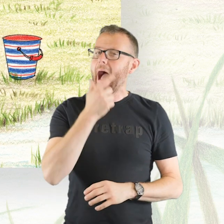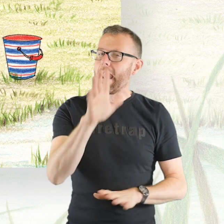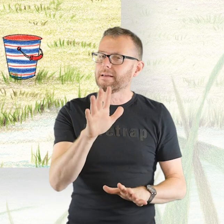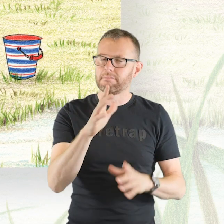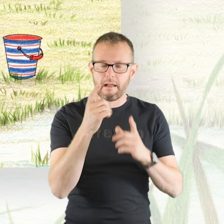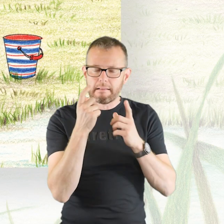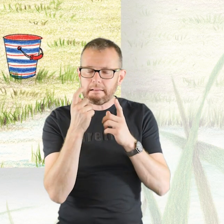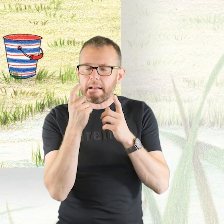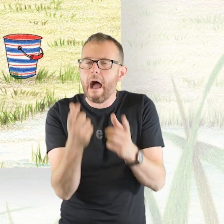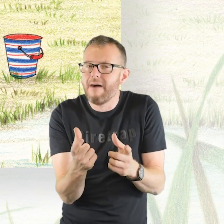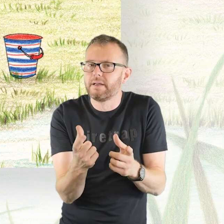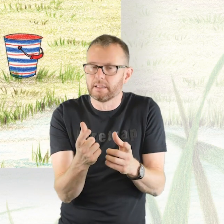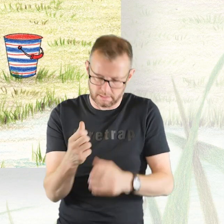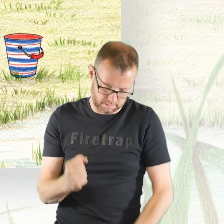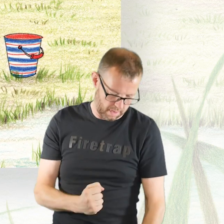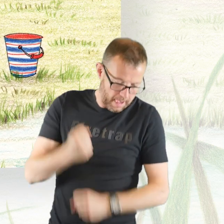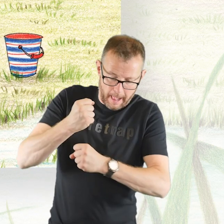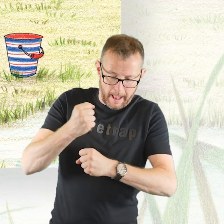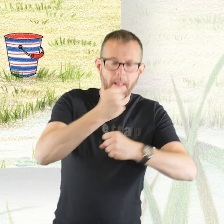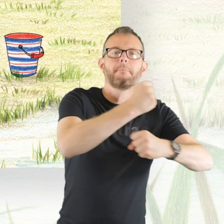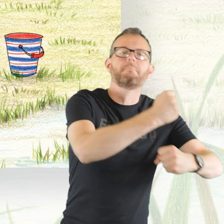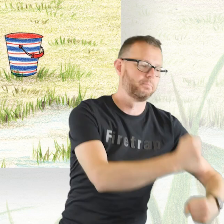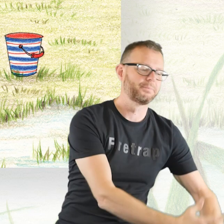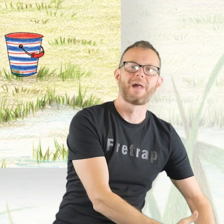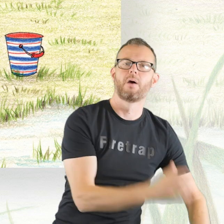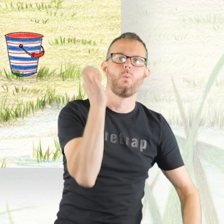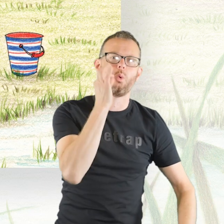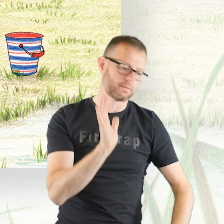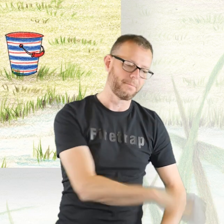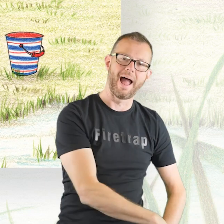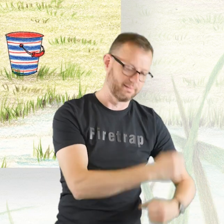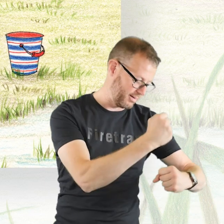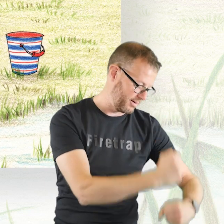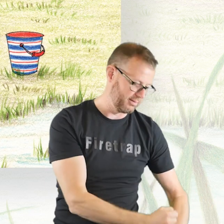Alex carefully put the crabs back into the water.